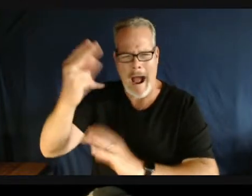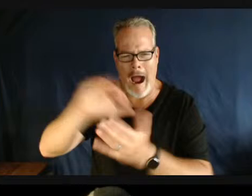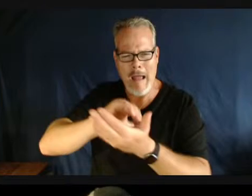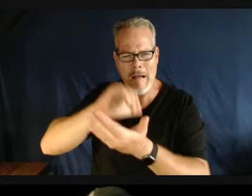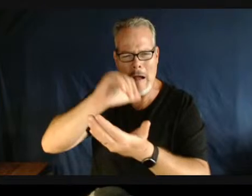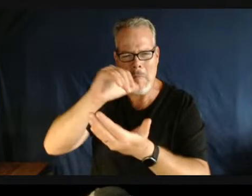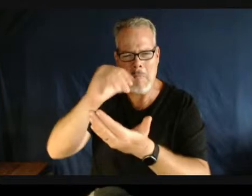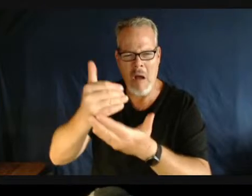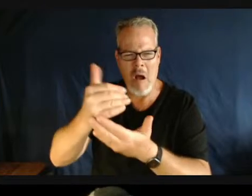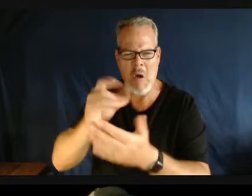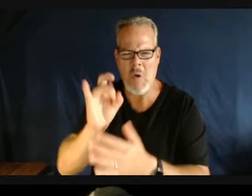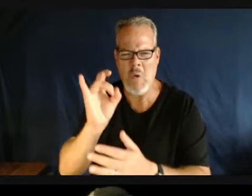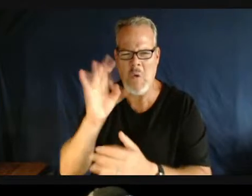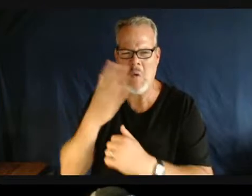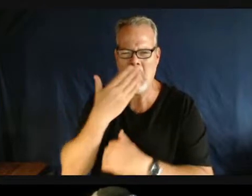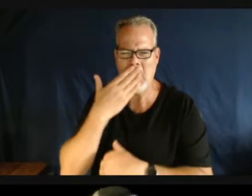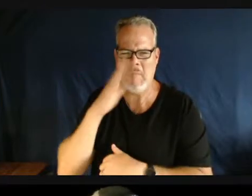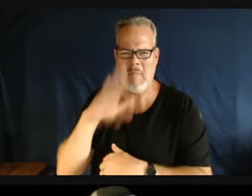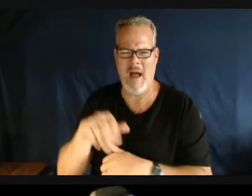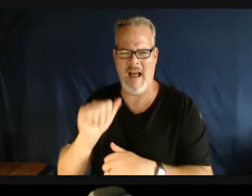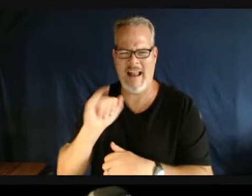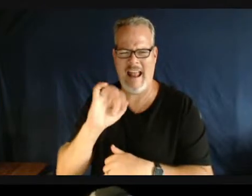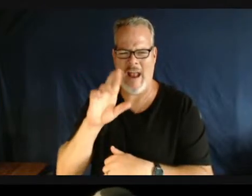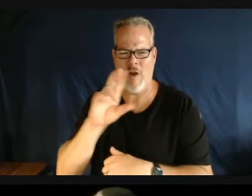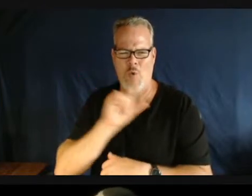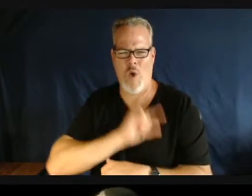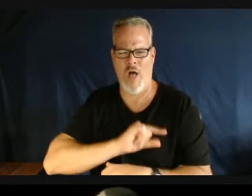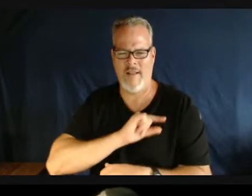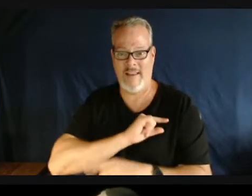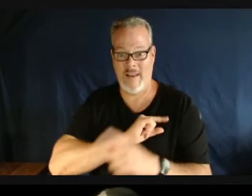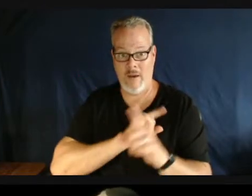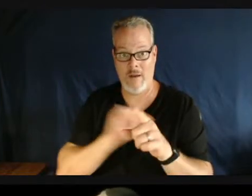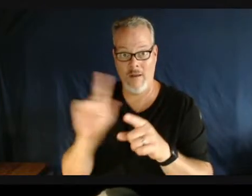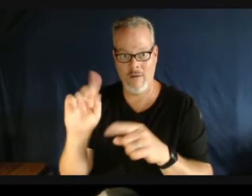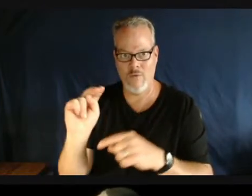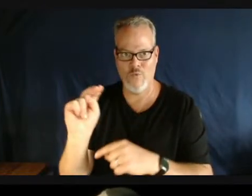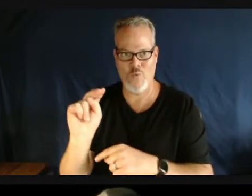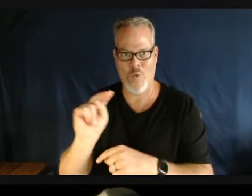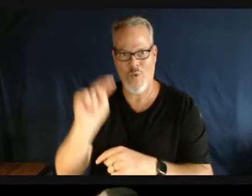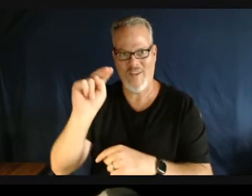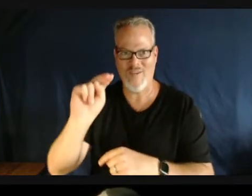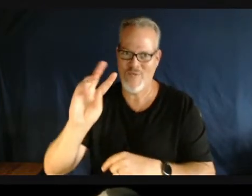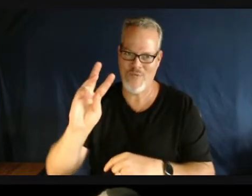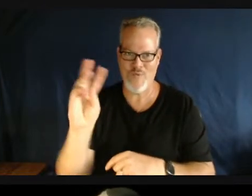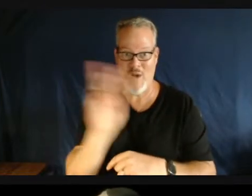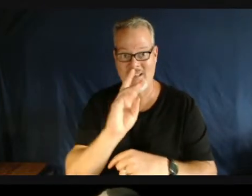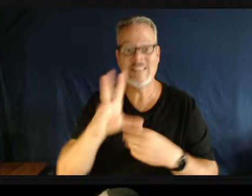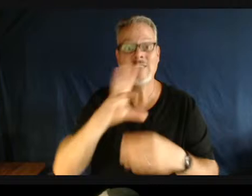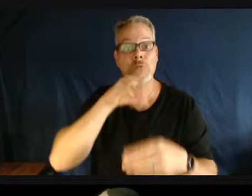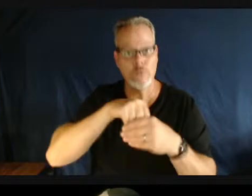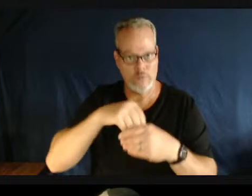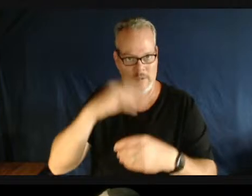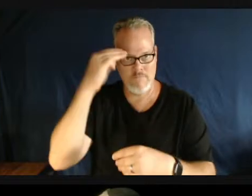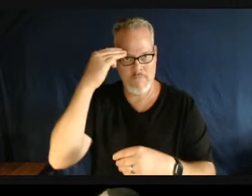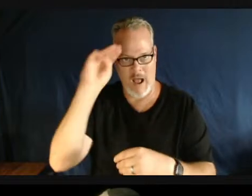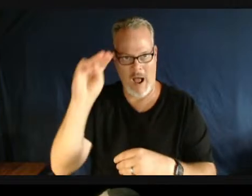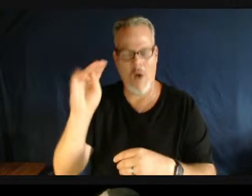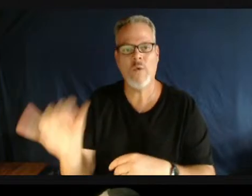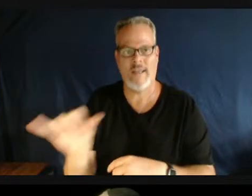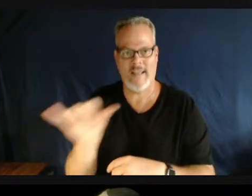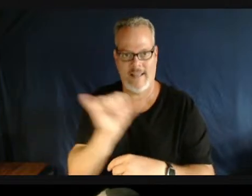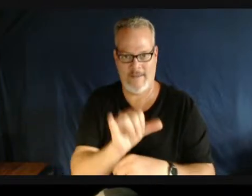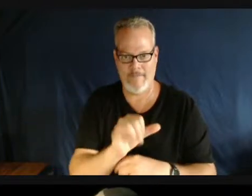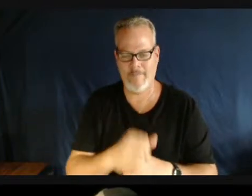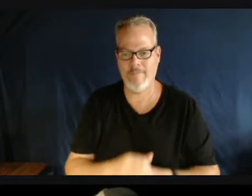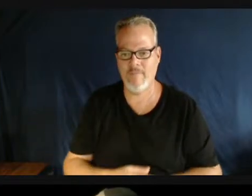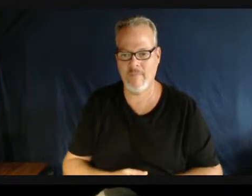air quality, especially in this northwest part of Hawaii Island, but also extending to Maui as well. That's our